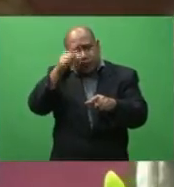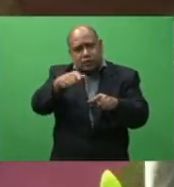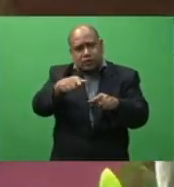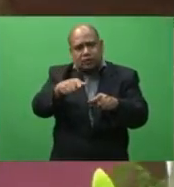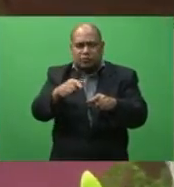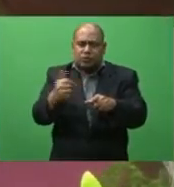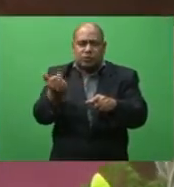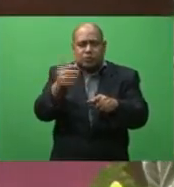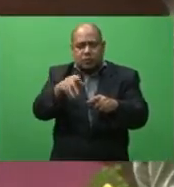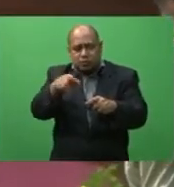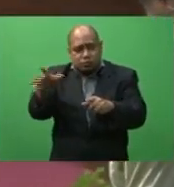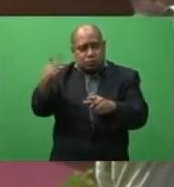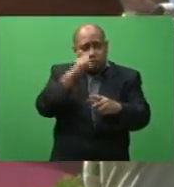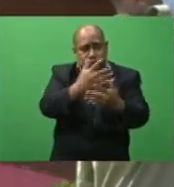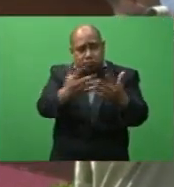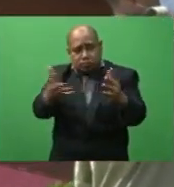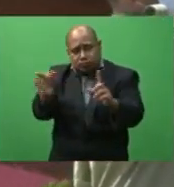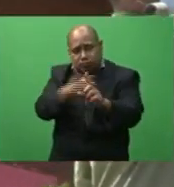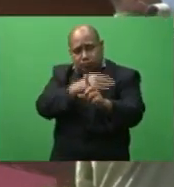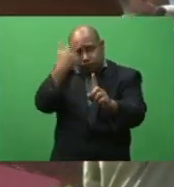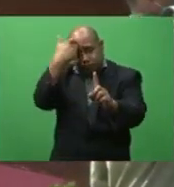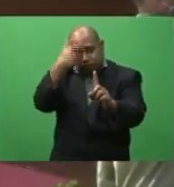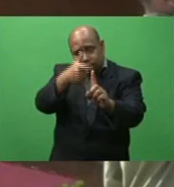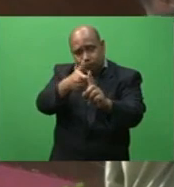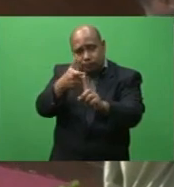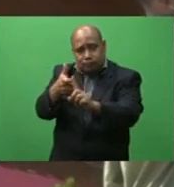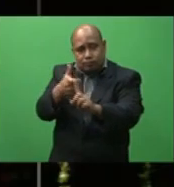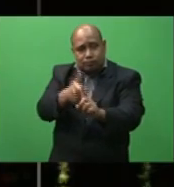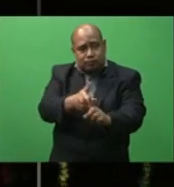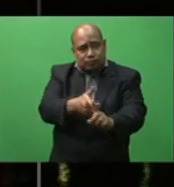fever clinics. Maggie Boyle, FBC News.